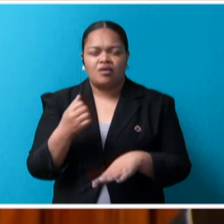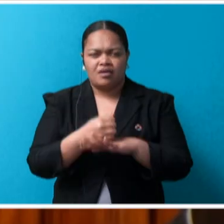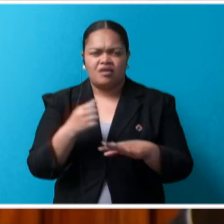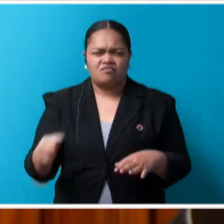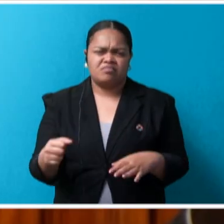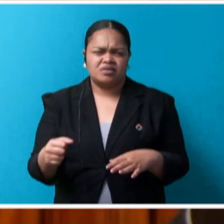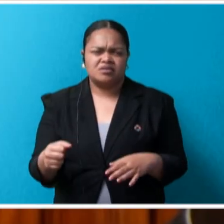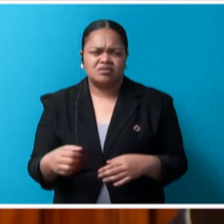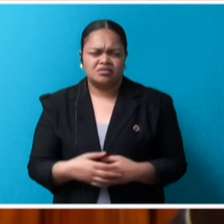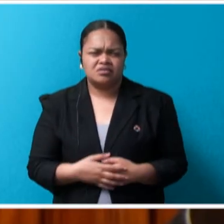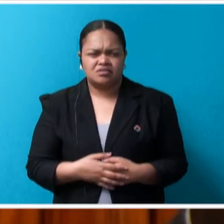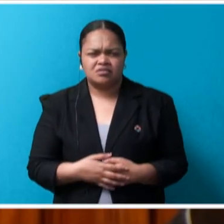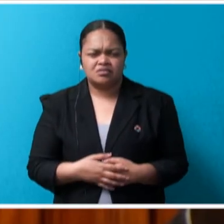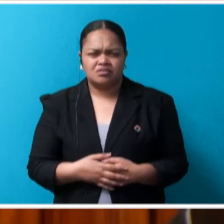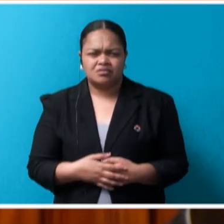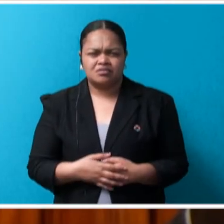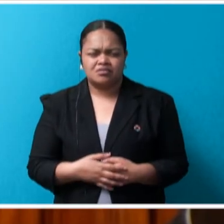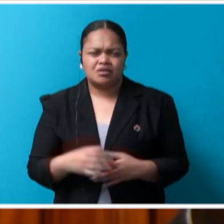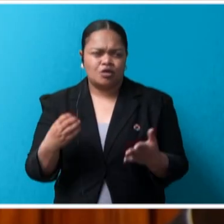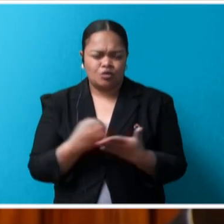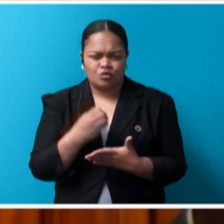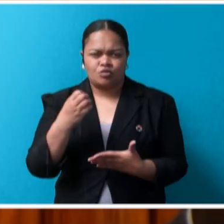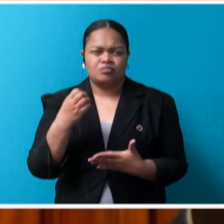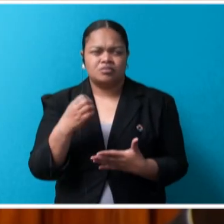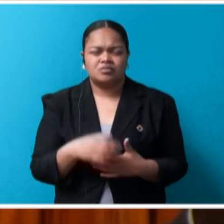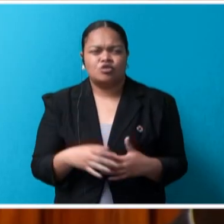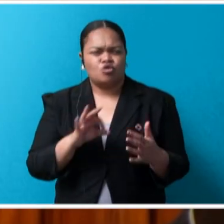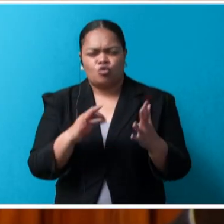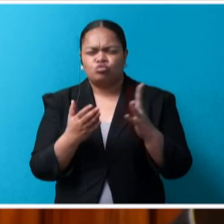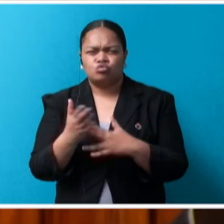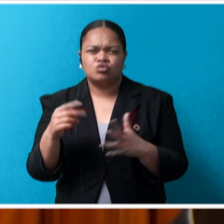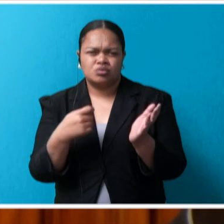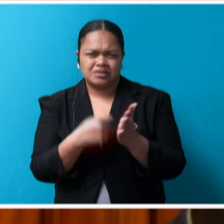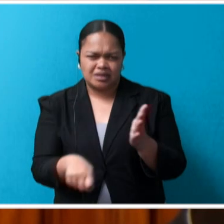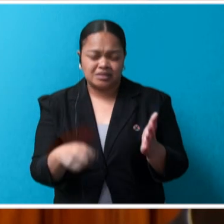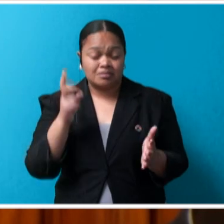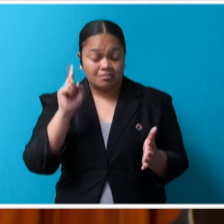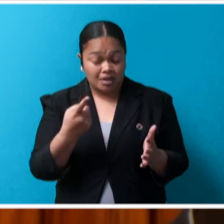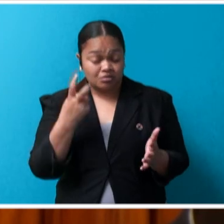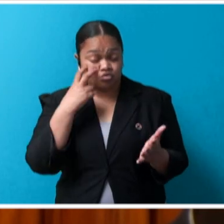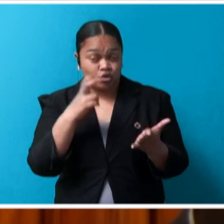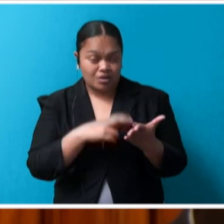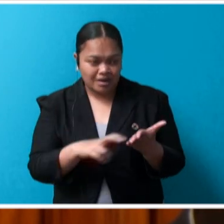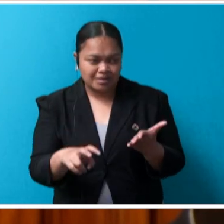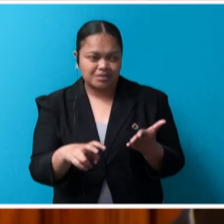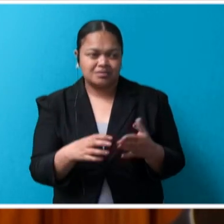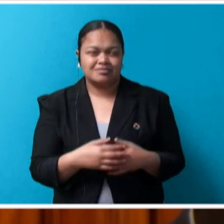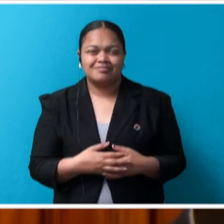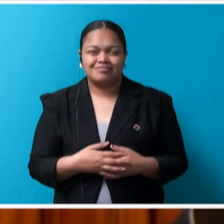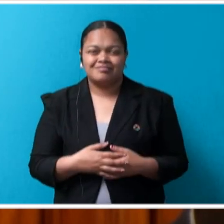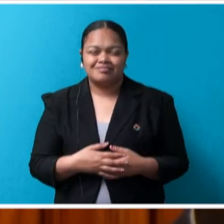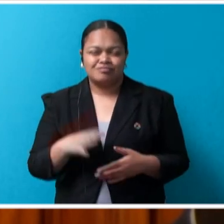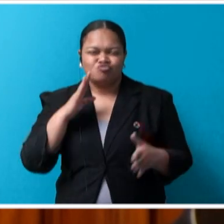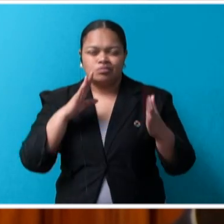growing revenues through economic expansion, not through high-value taxes, and recognize the thriving private